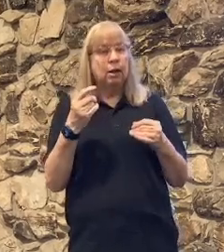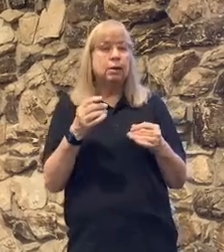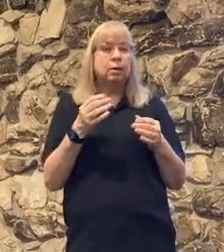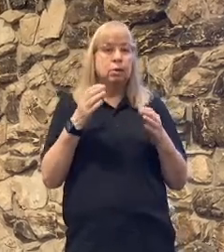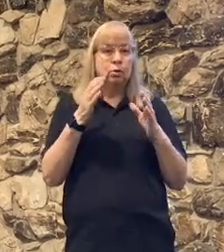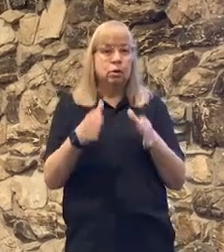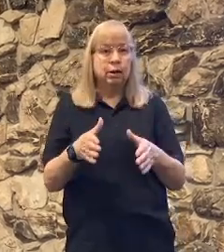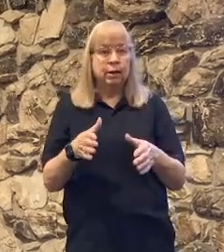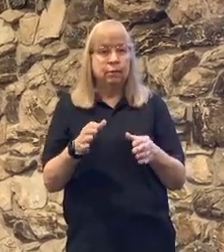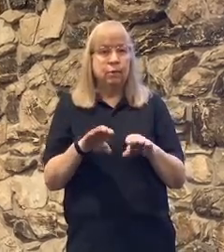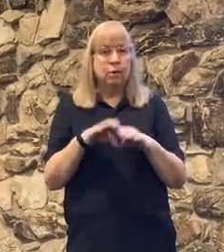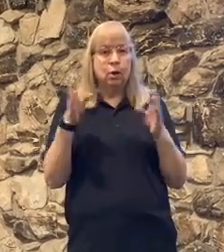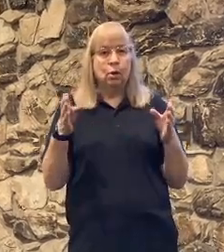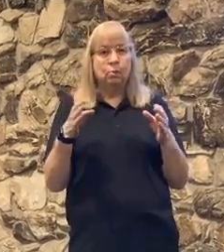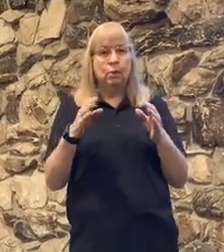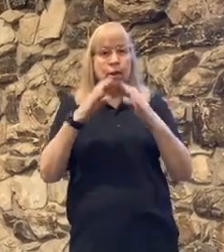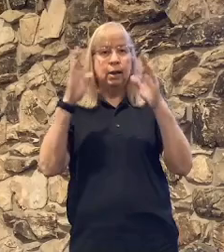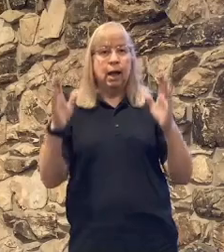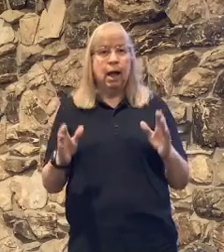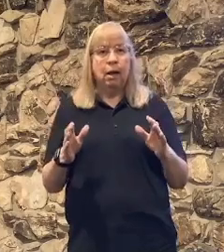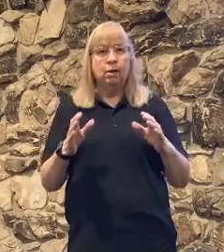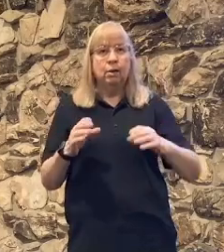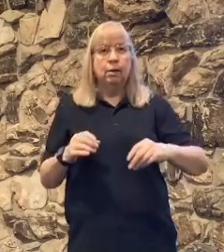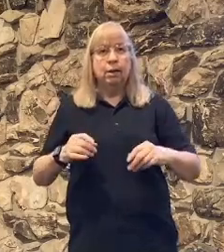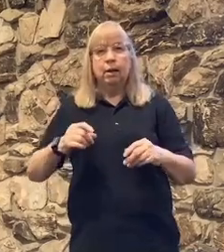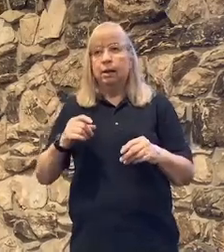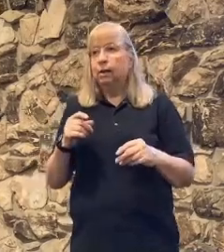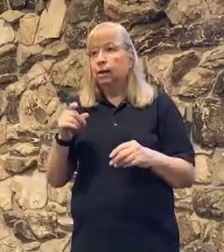And he came up to me. It's going to be hard for me